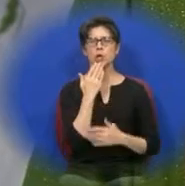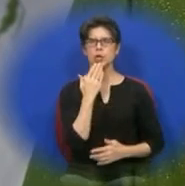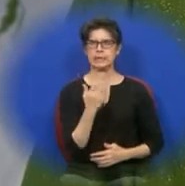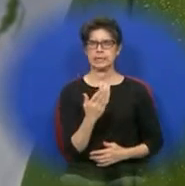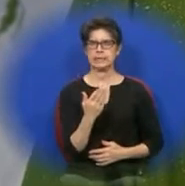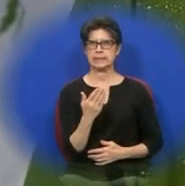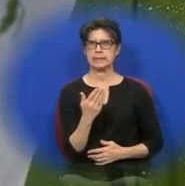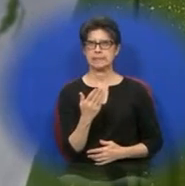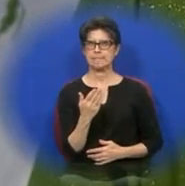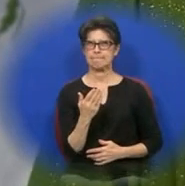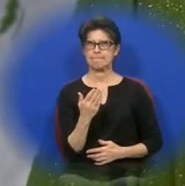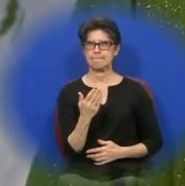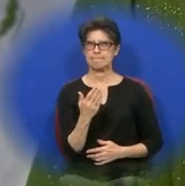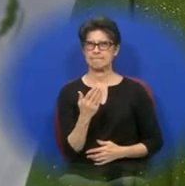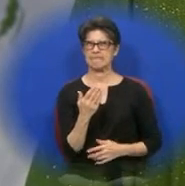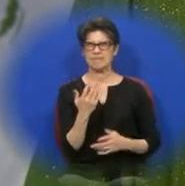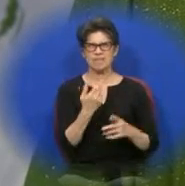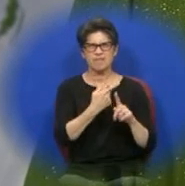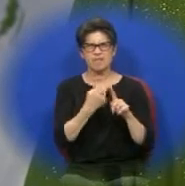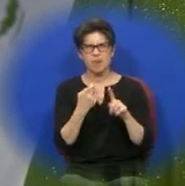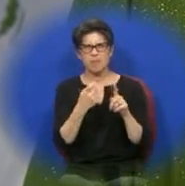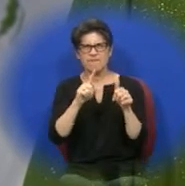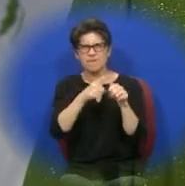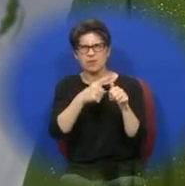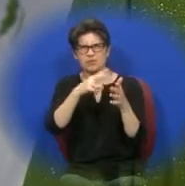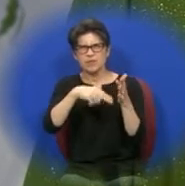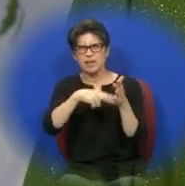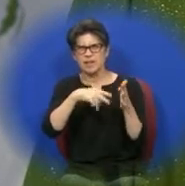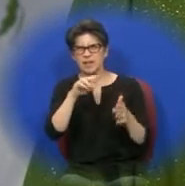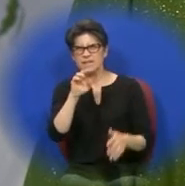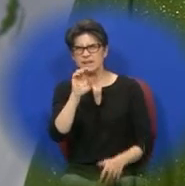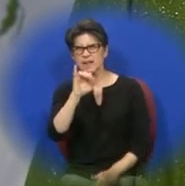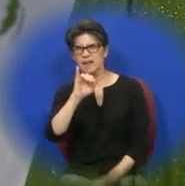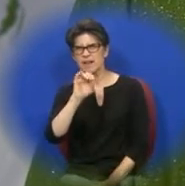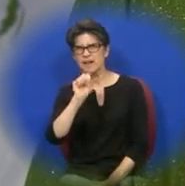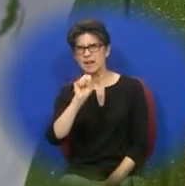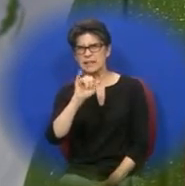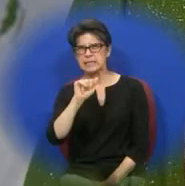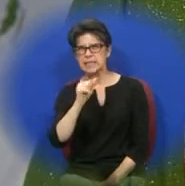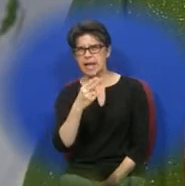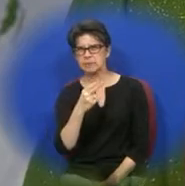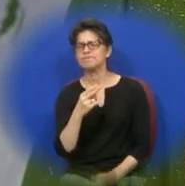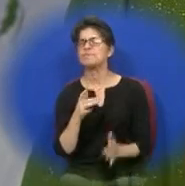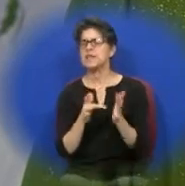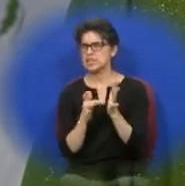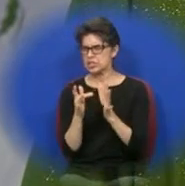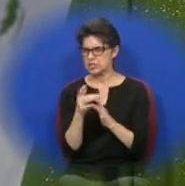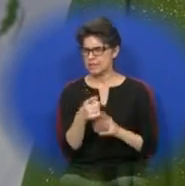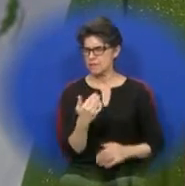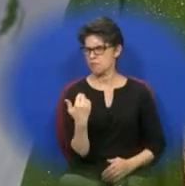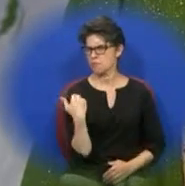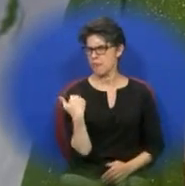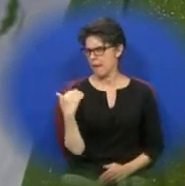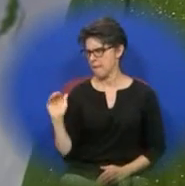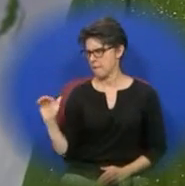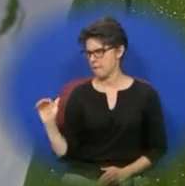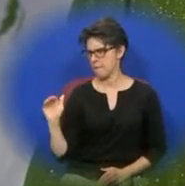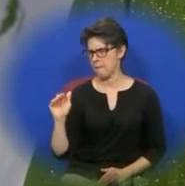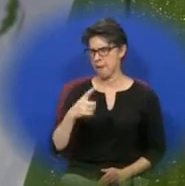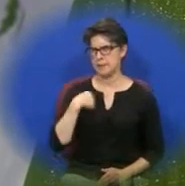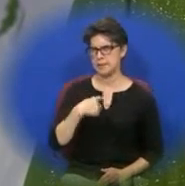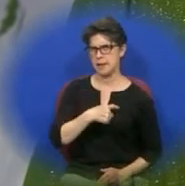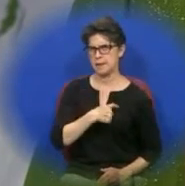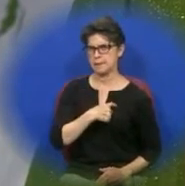from Isaiah, that it is Jesus who and the Lord who reminds us that a very primary agenda of